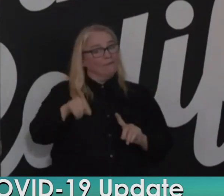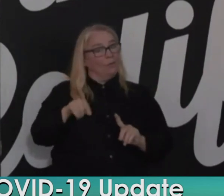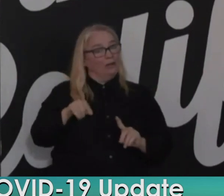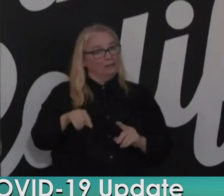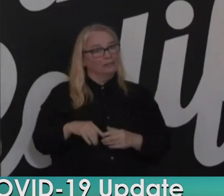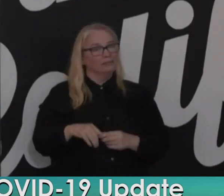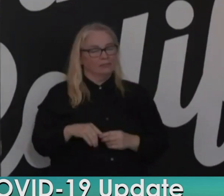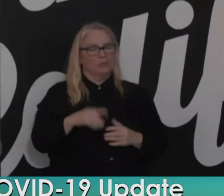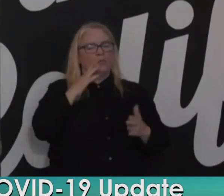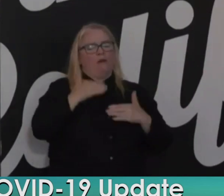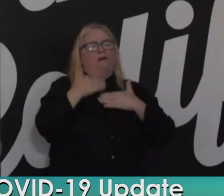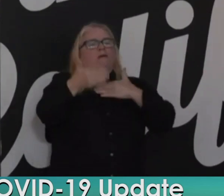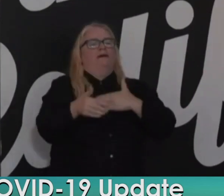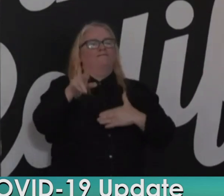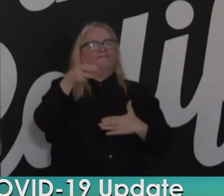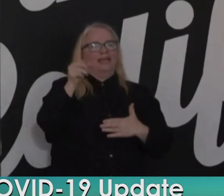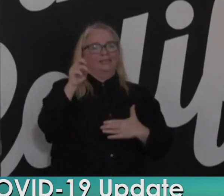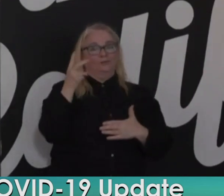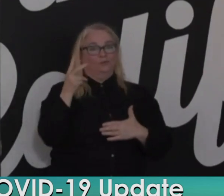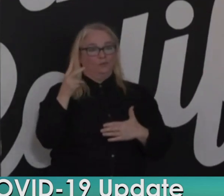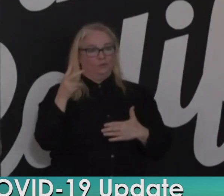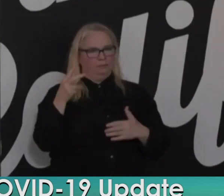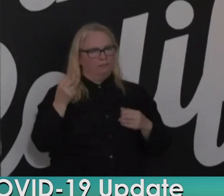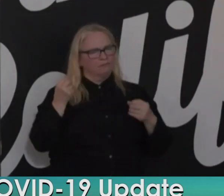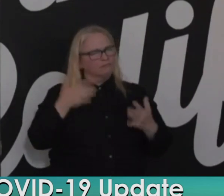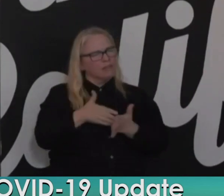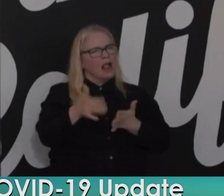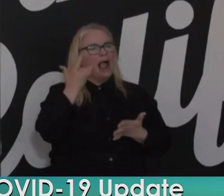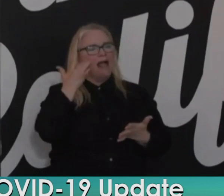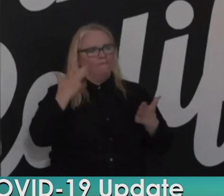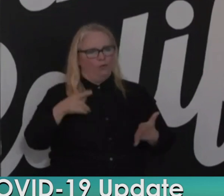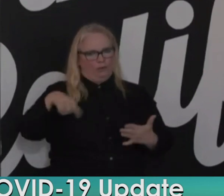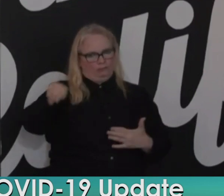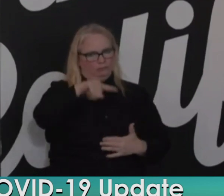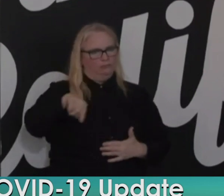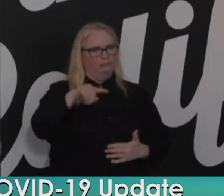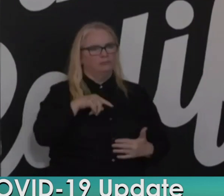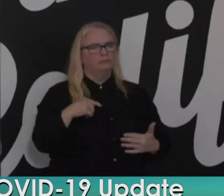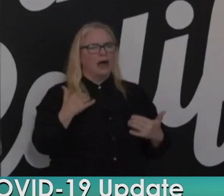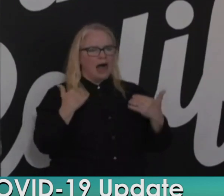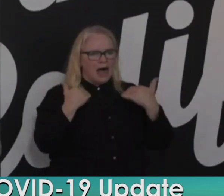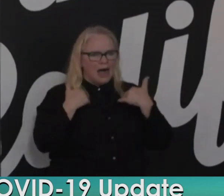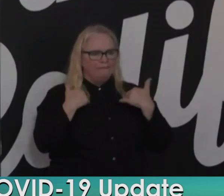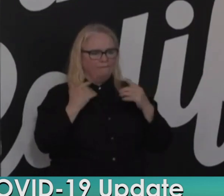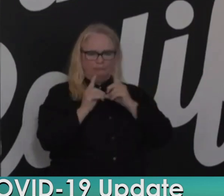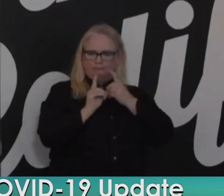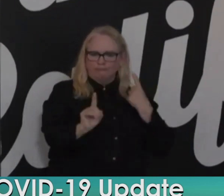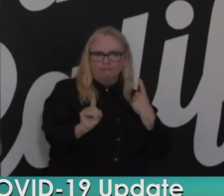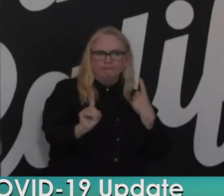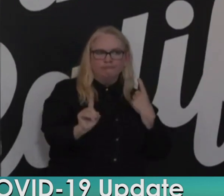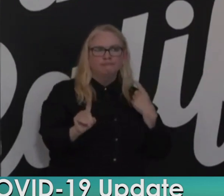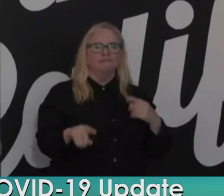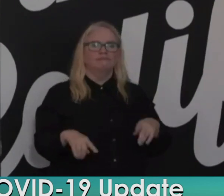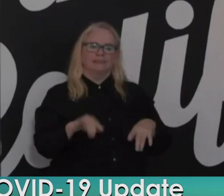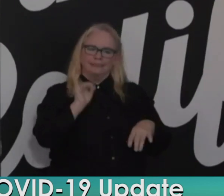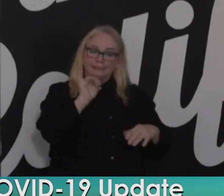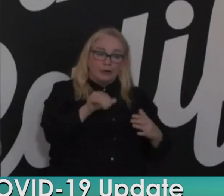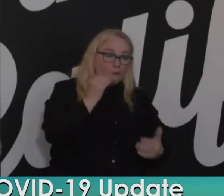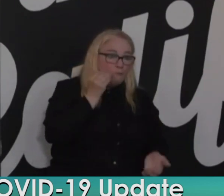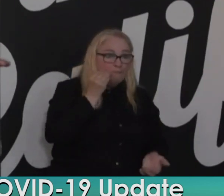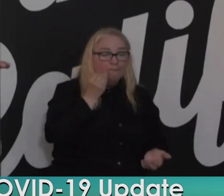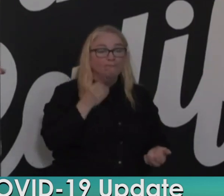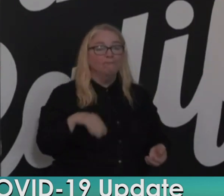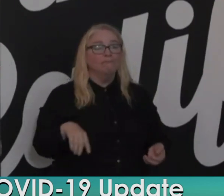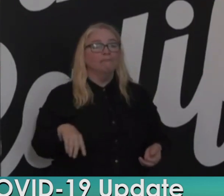of Californians have appropriately distanced themselves from one another through the stay-at-home order and the physical distancing